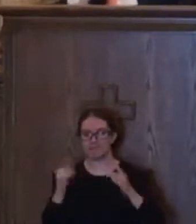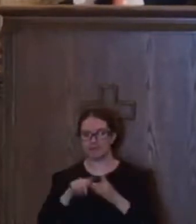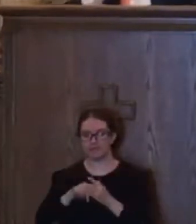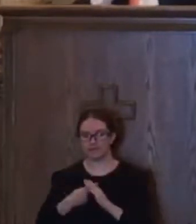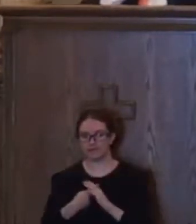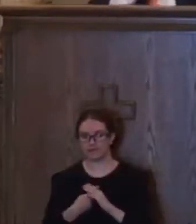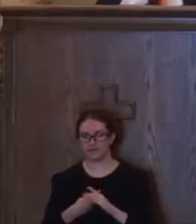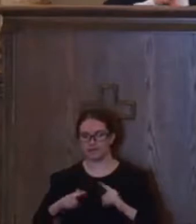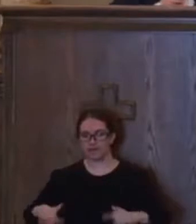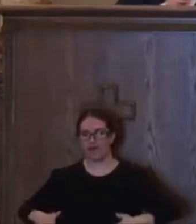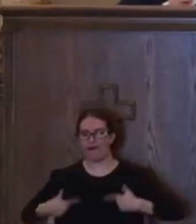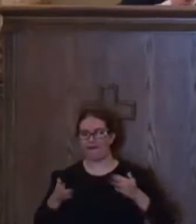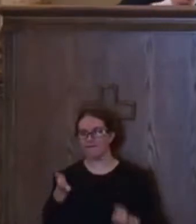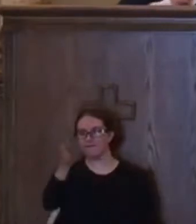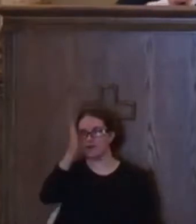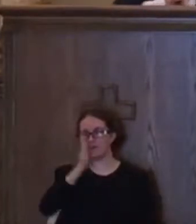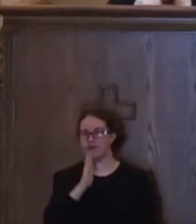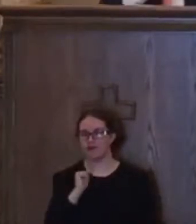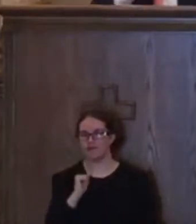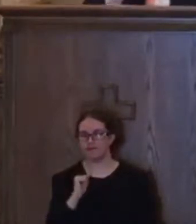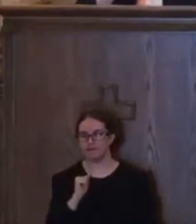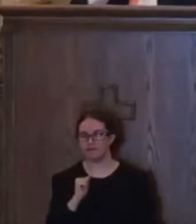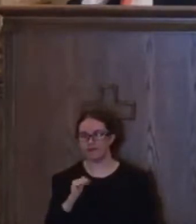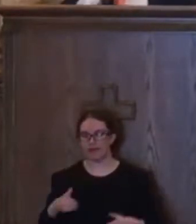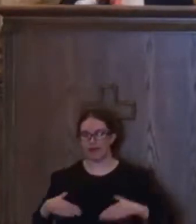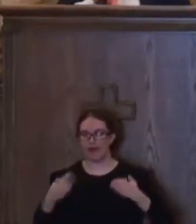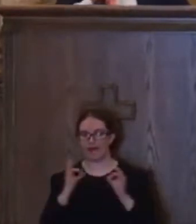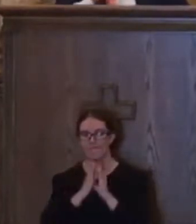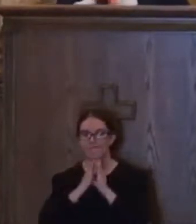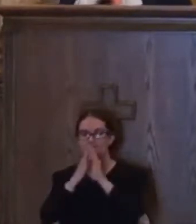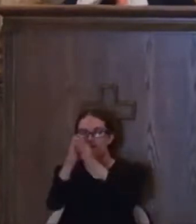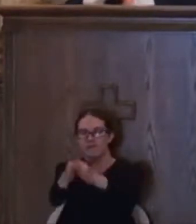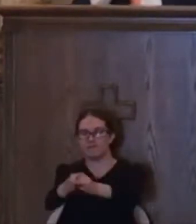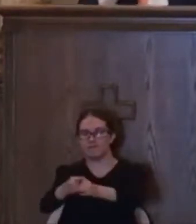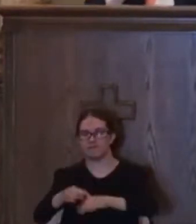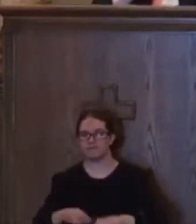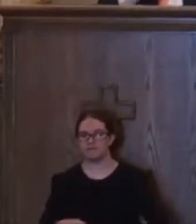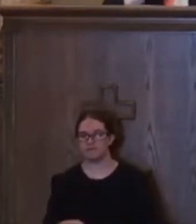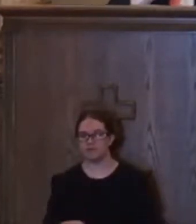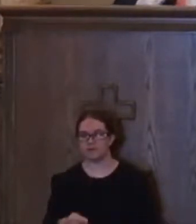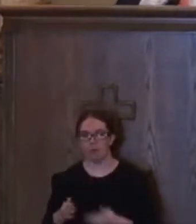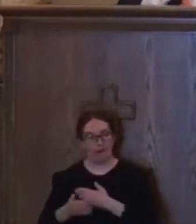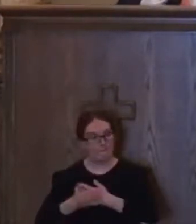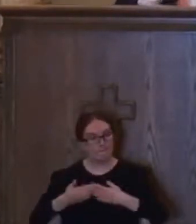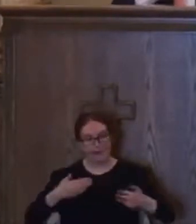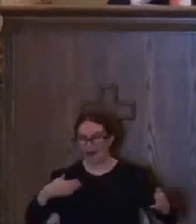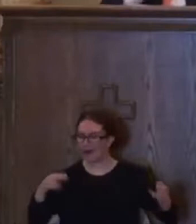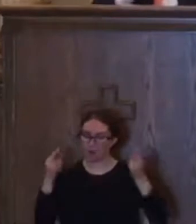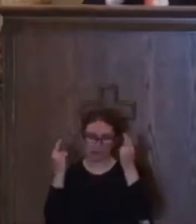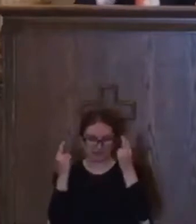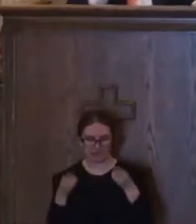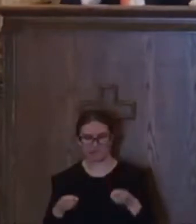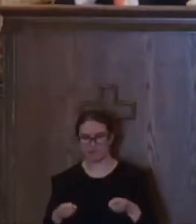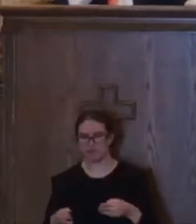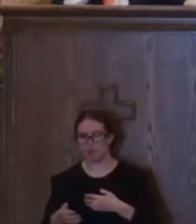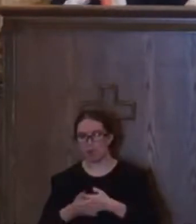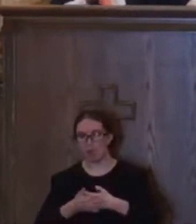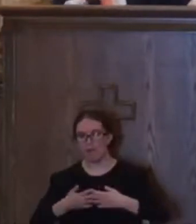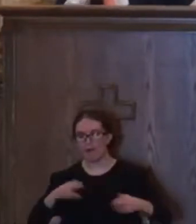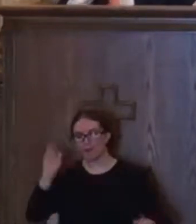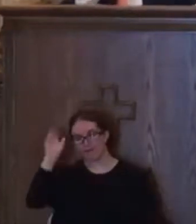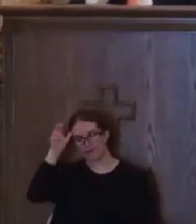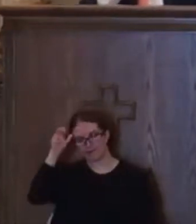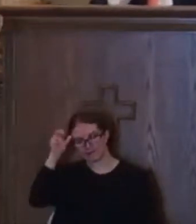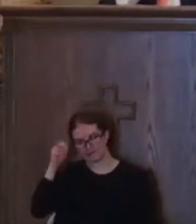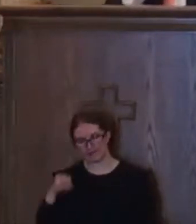key to living for God is to have faith. Is to know that no matter what's going on, no matter what the